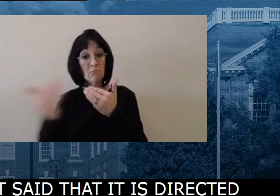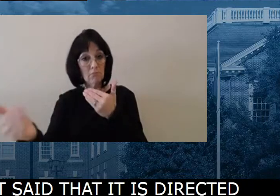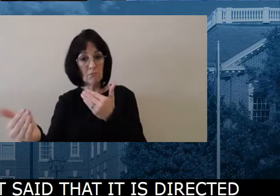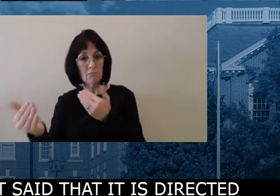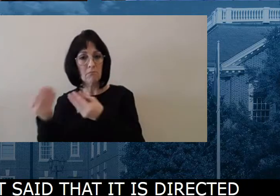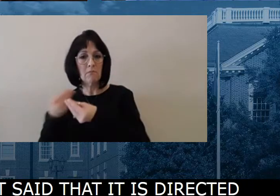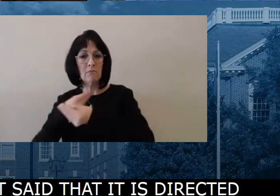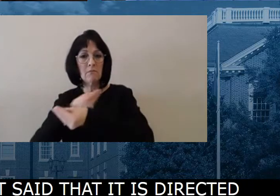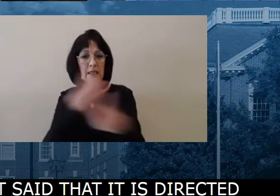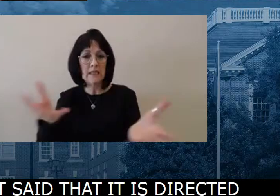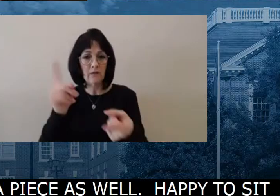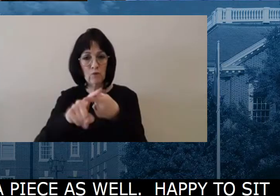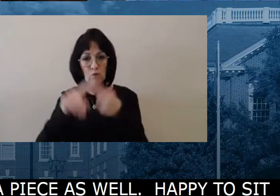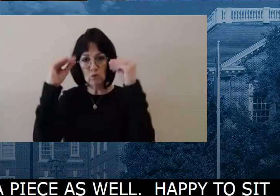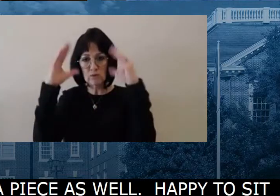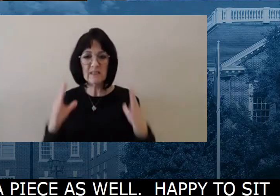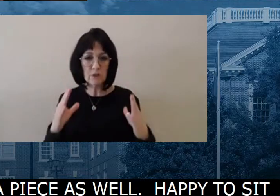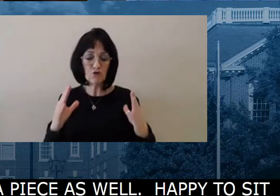is.